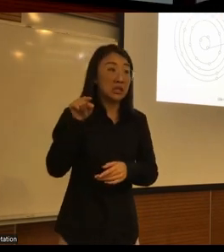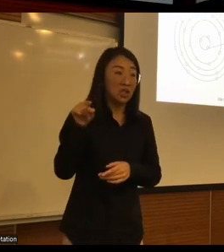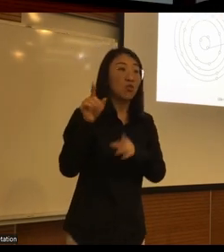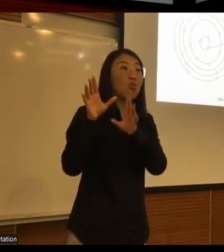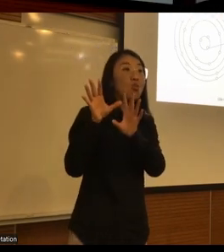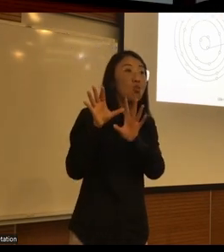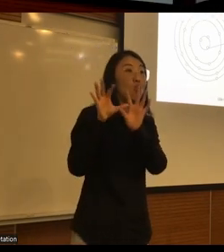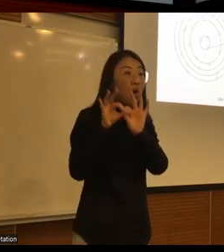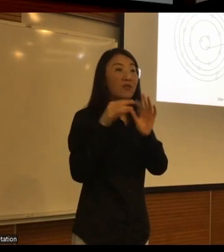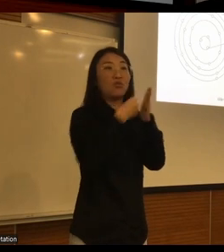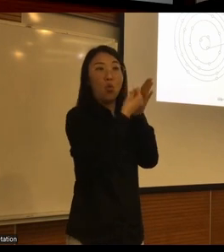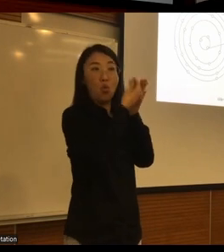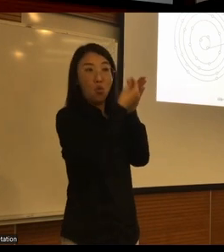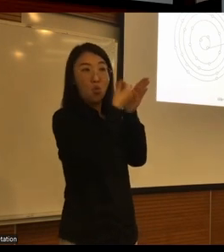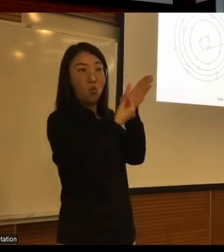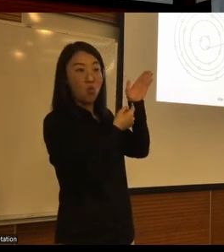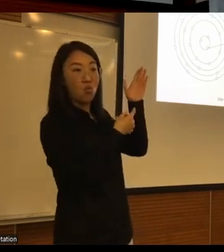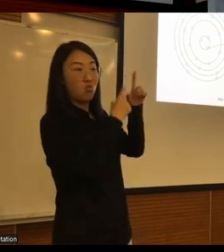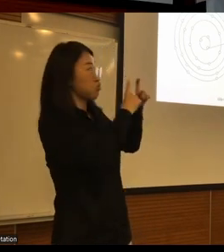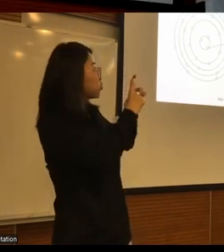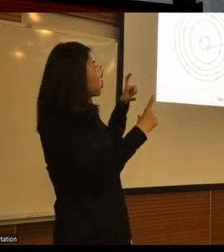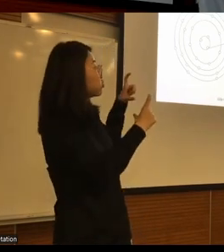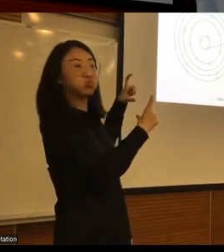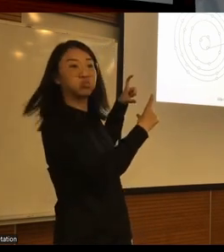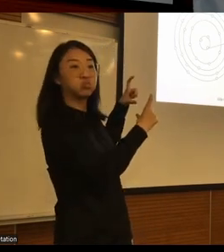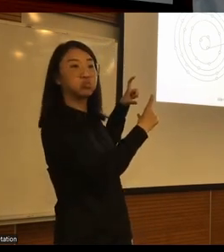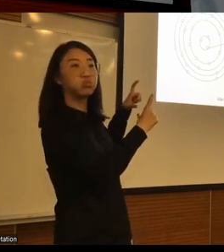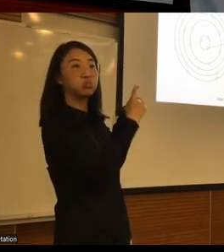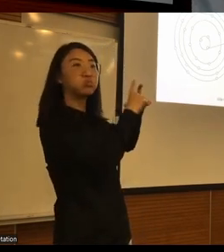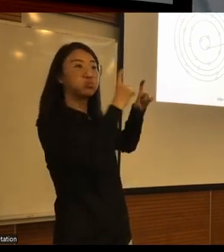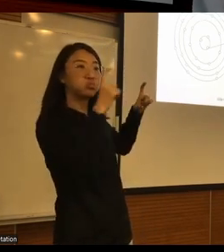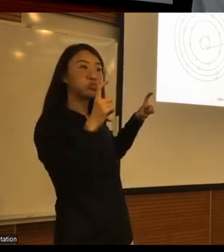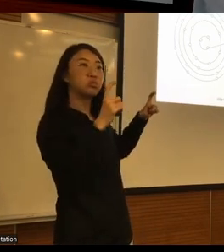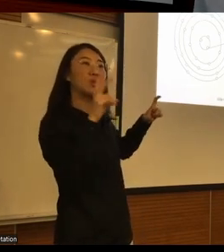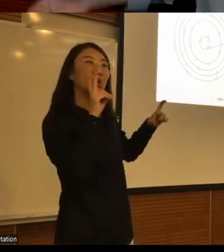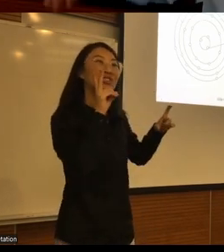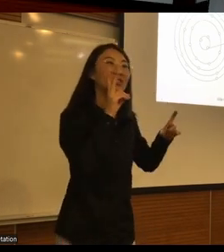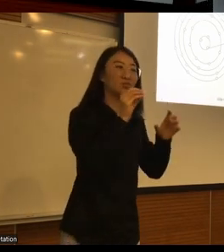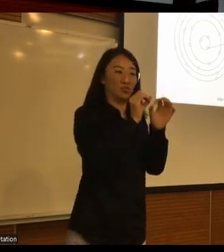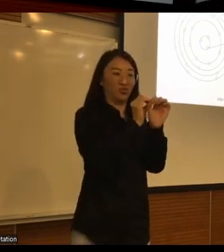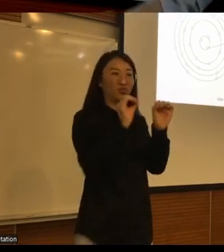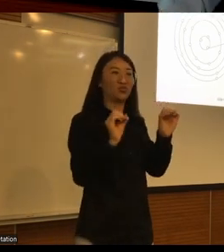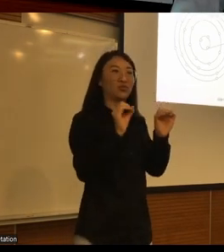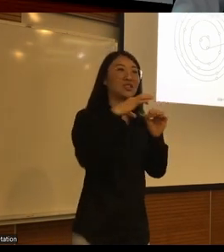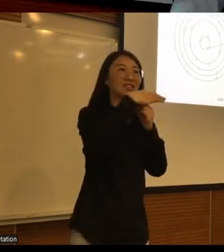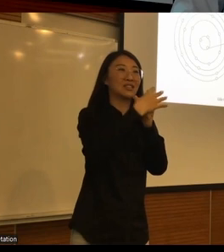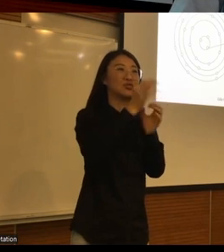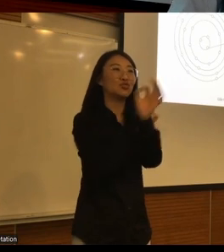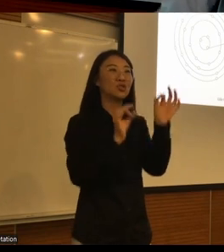this graphically with a sort of model, like the model of the atom. I call it